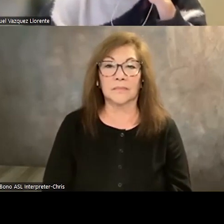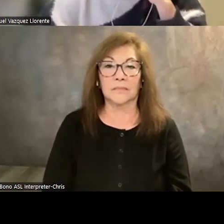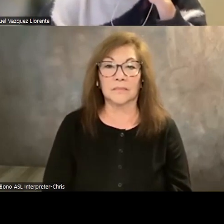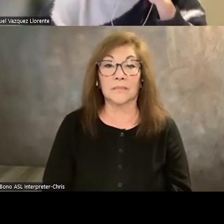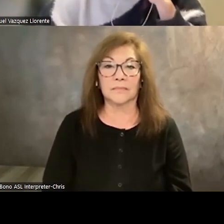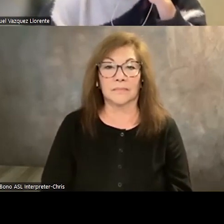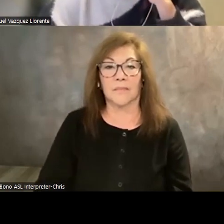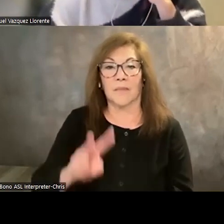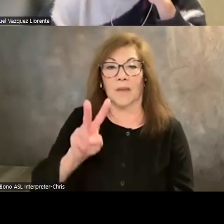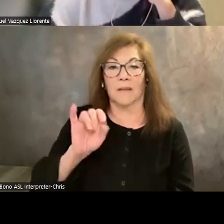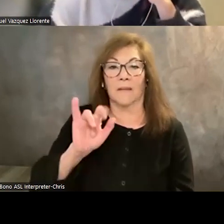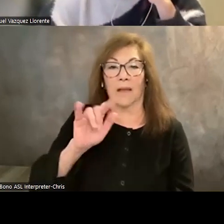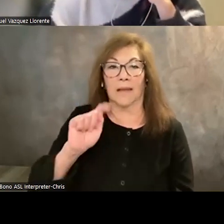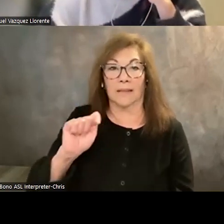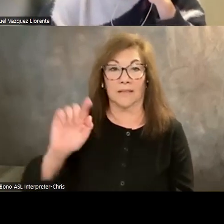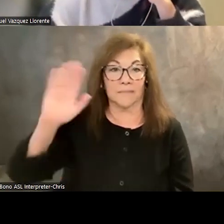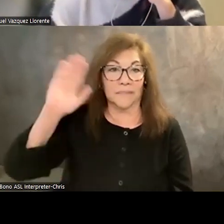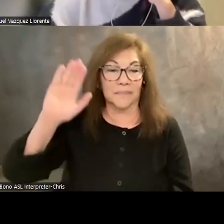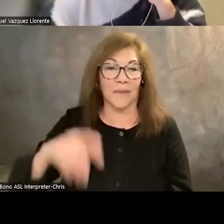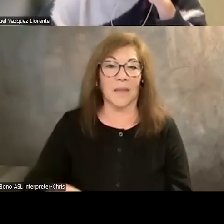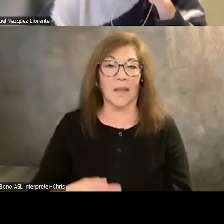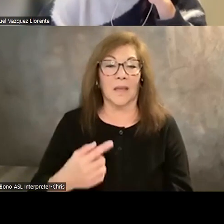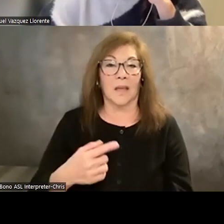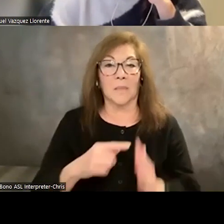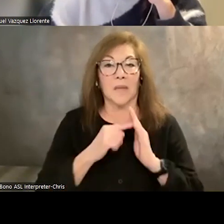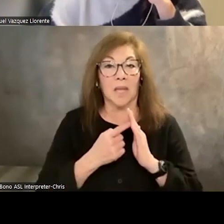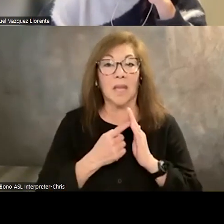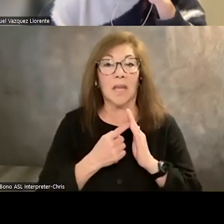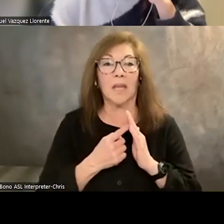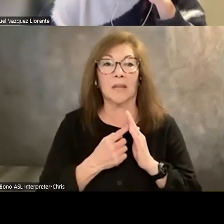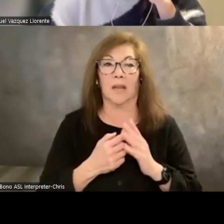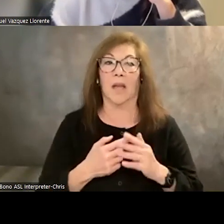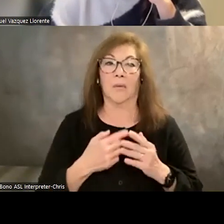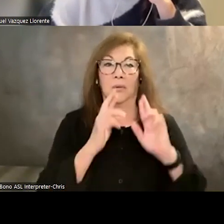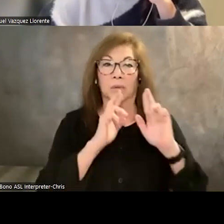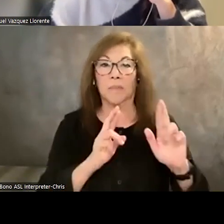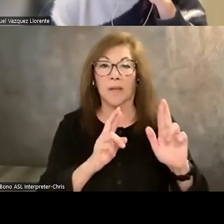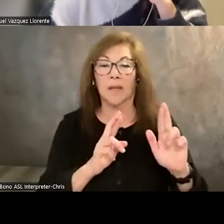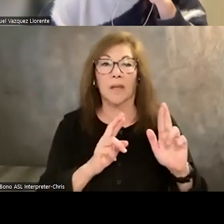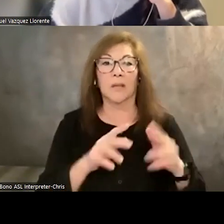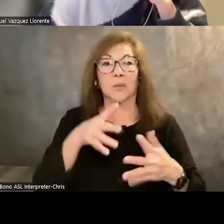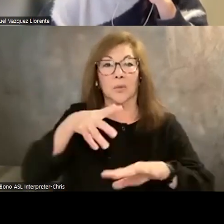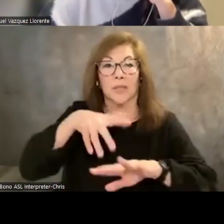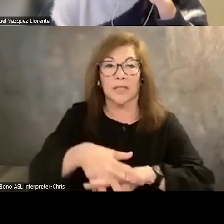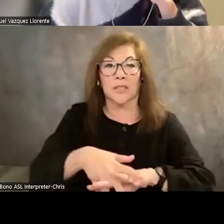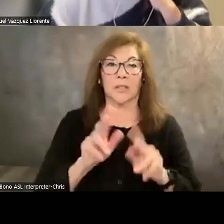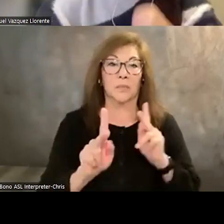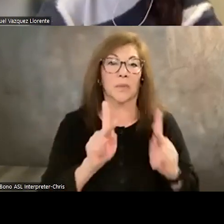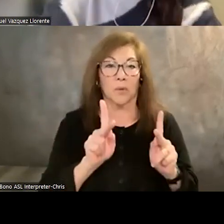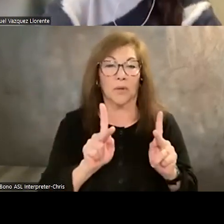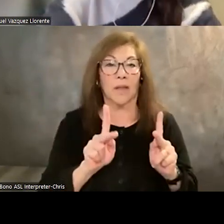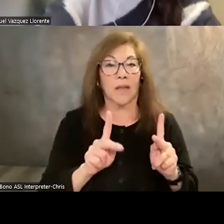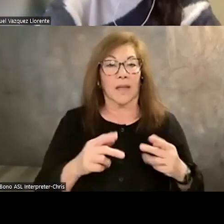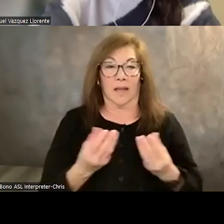Hi. To begin with, I would like to pay my respect to the indigenous people in which land